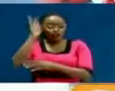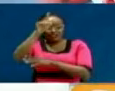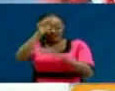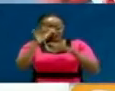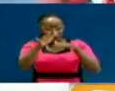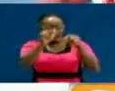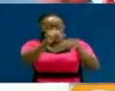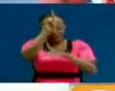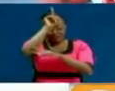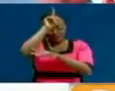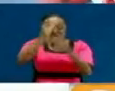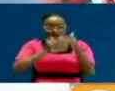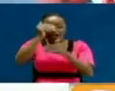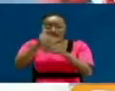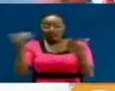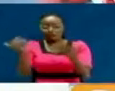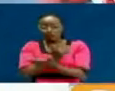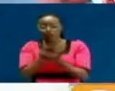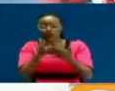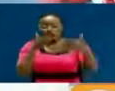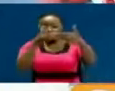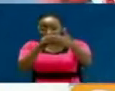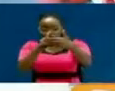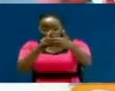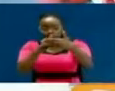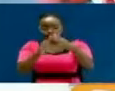rural areas after lifting of cessation measures.